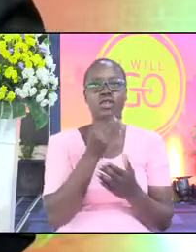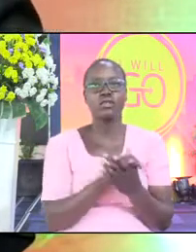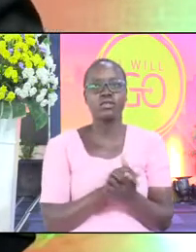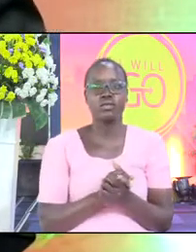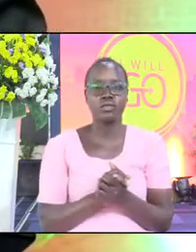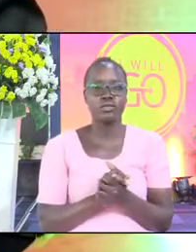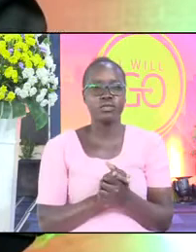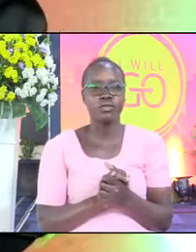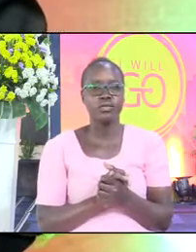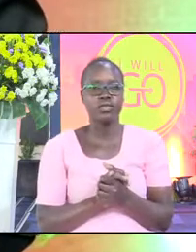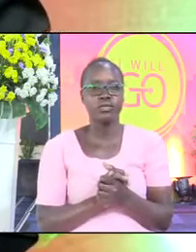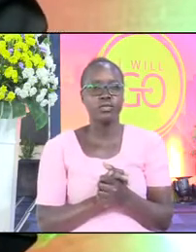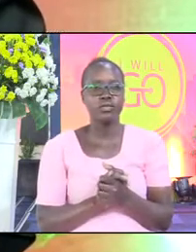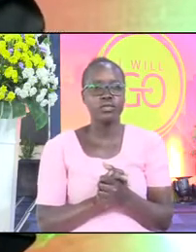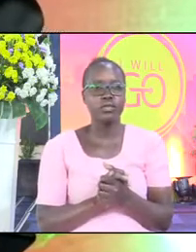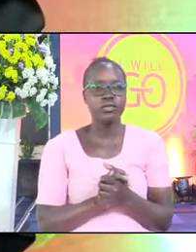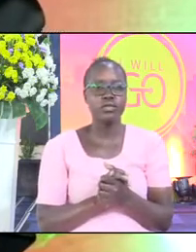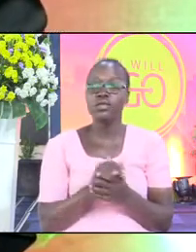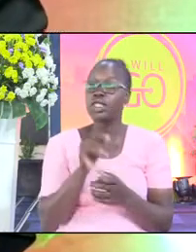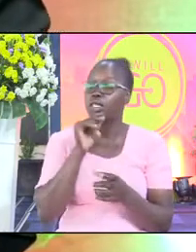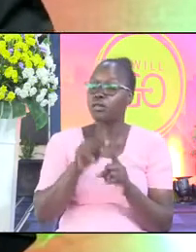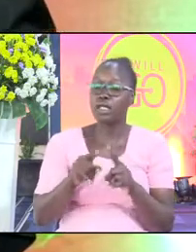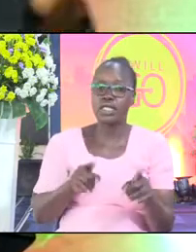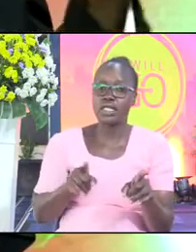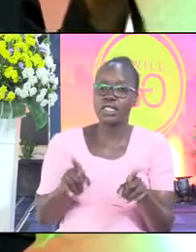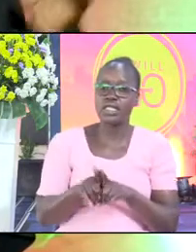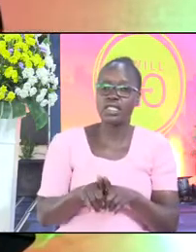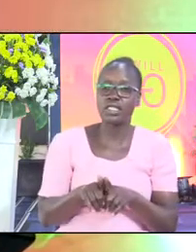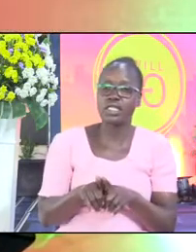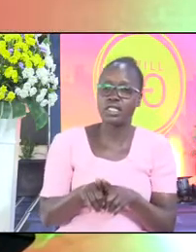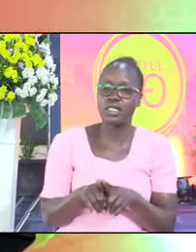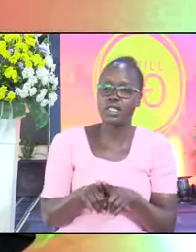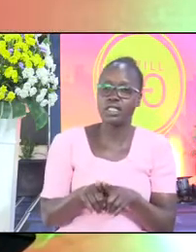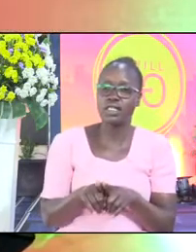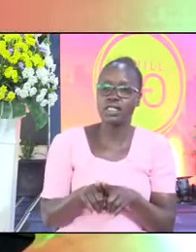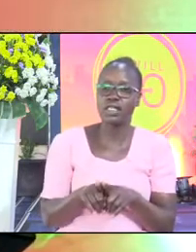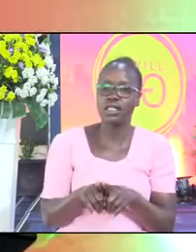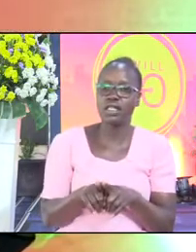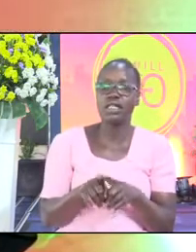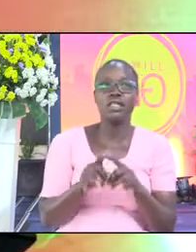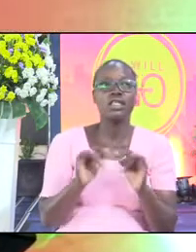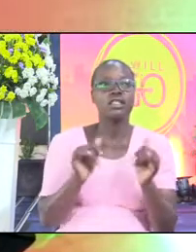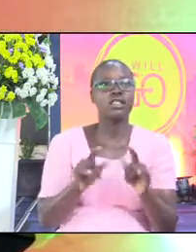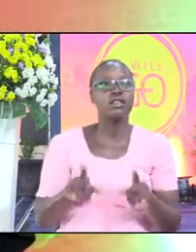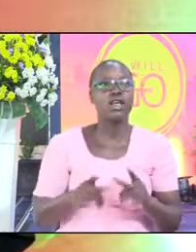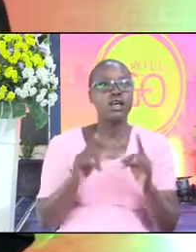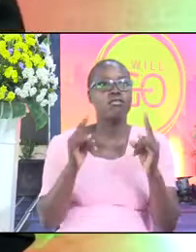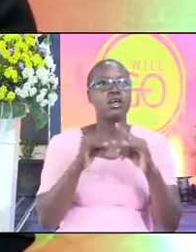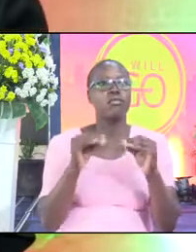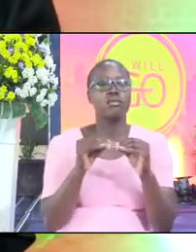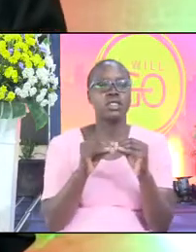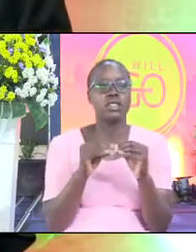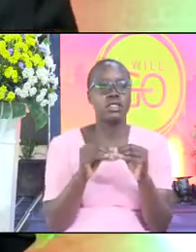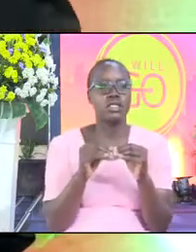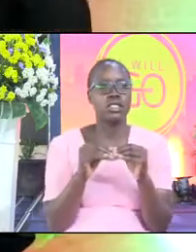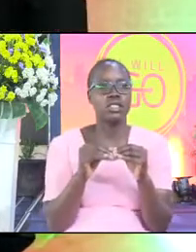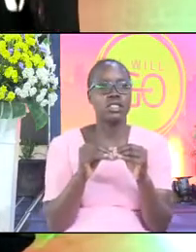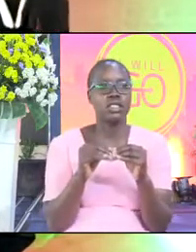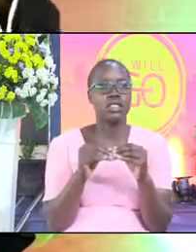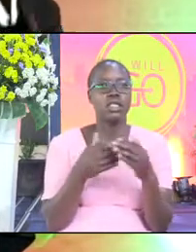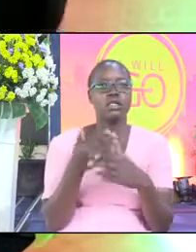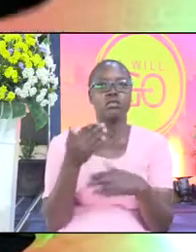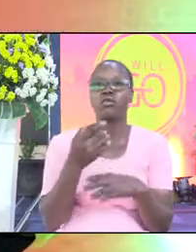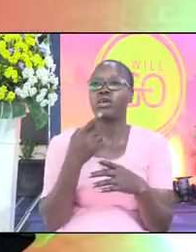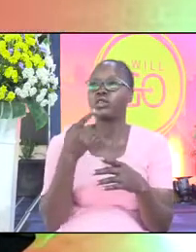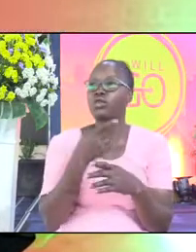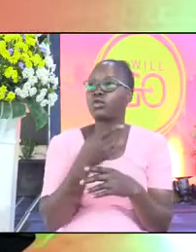food. My brothers and sisters of this New Life encampment, before I